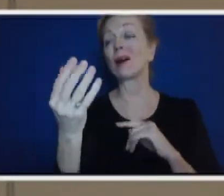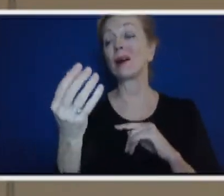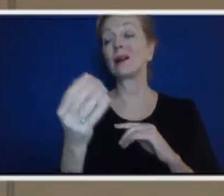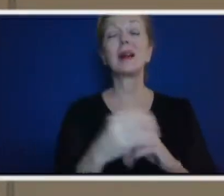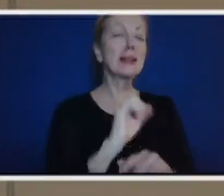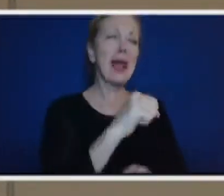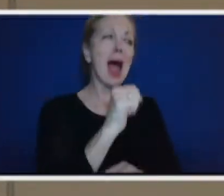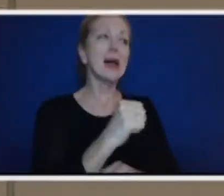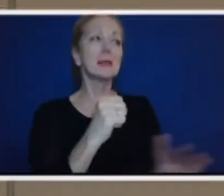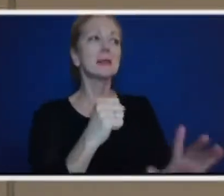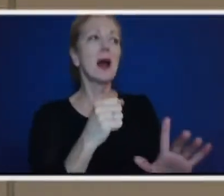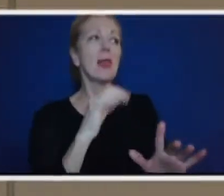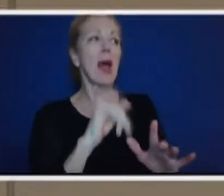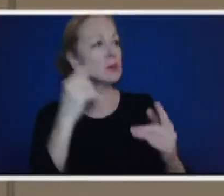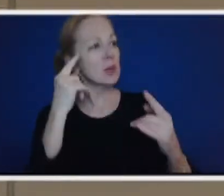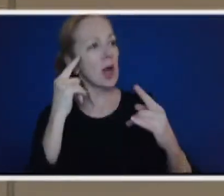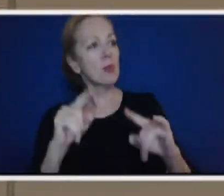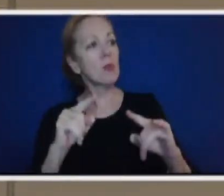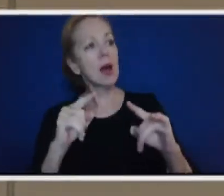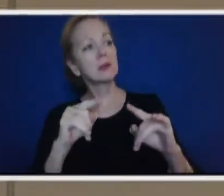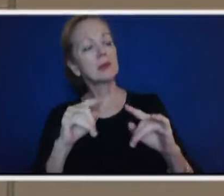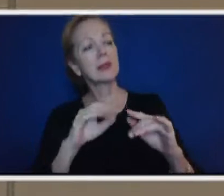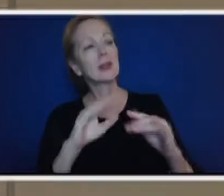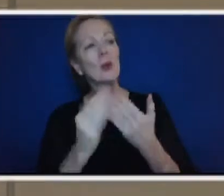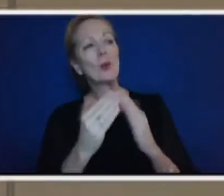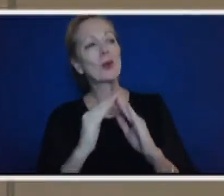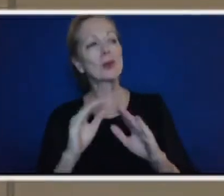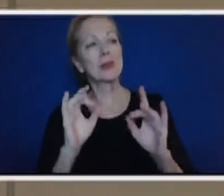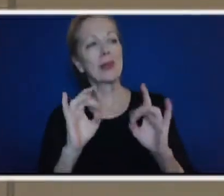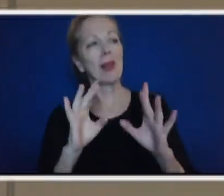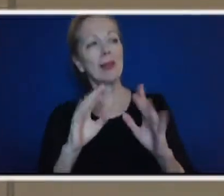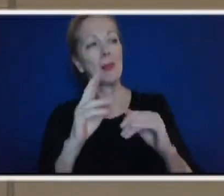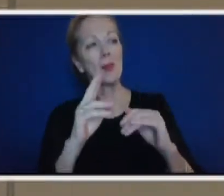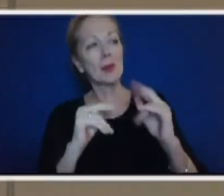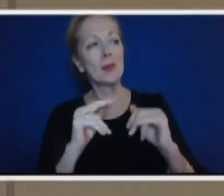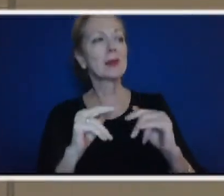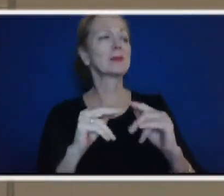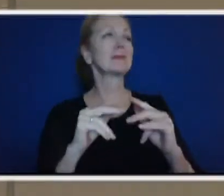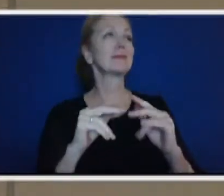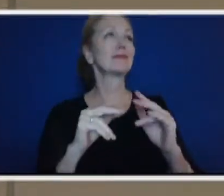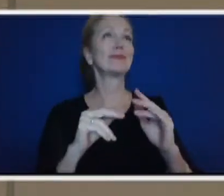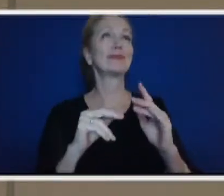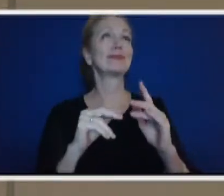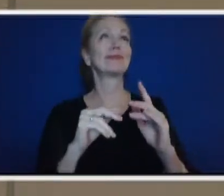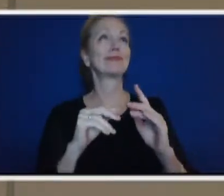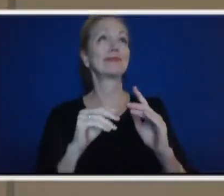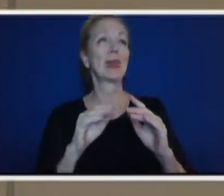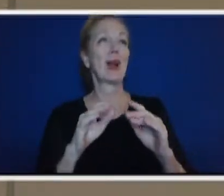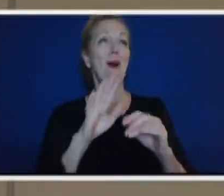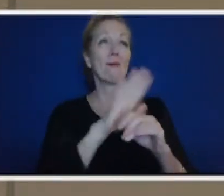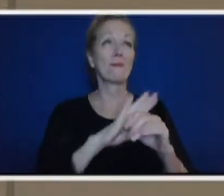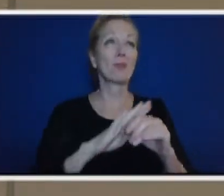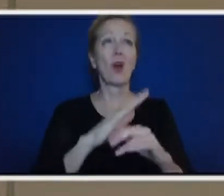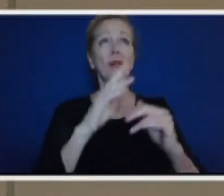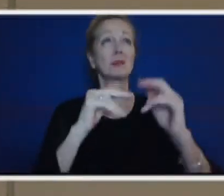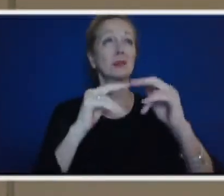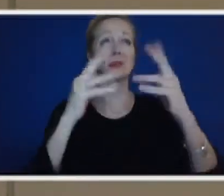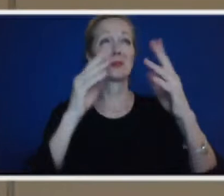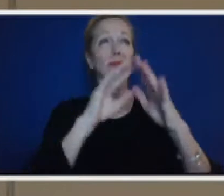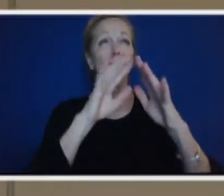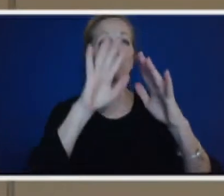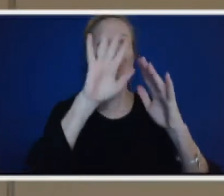that the community didn't like the building, didn't like the overall structure, but